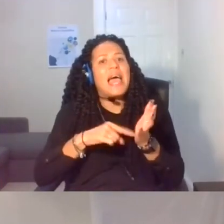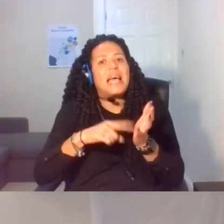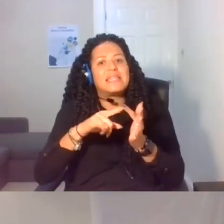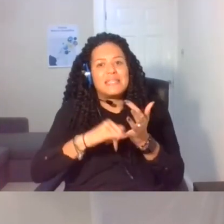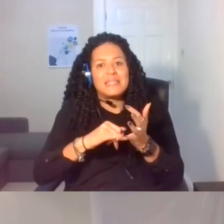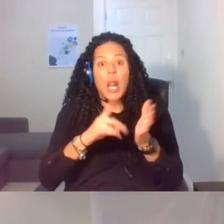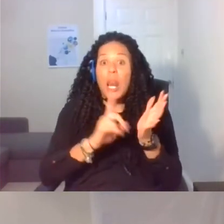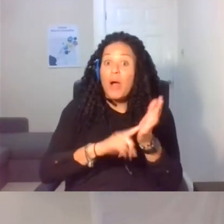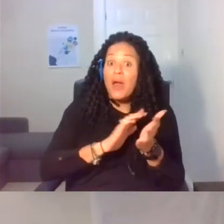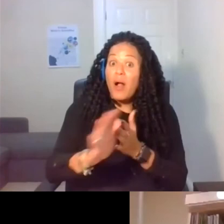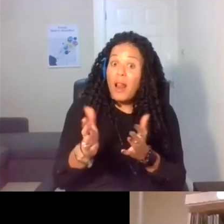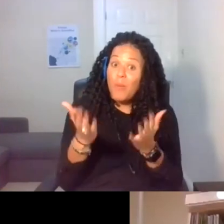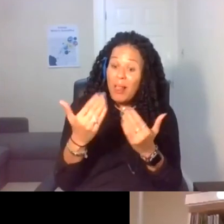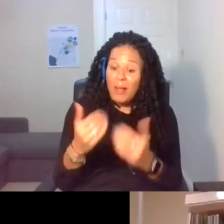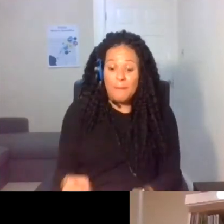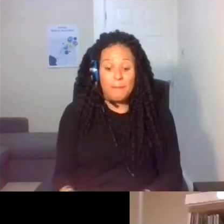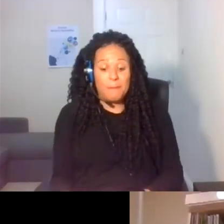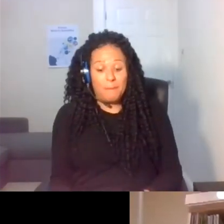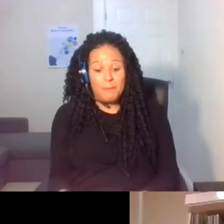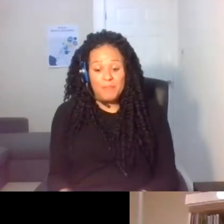to Lowena.